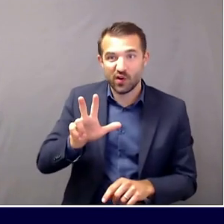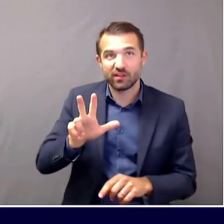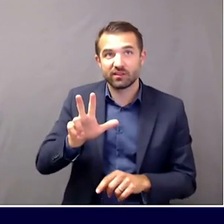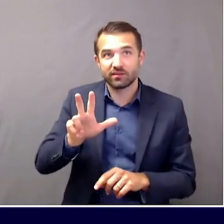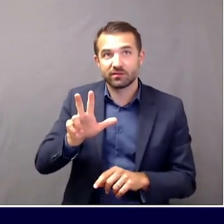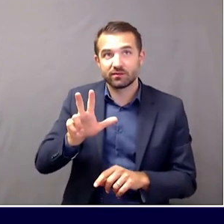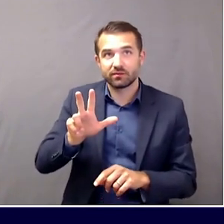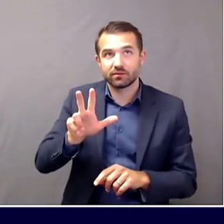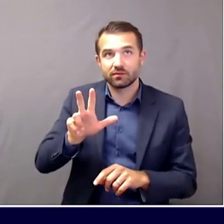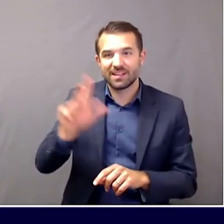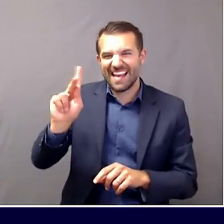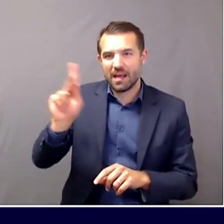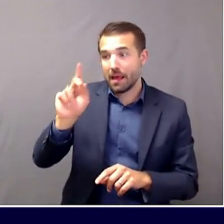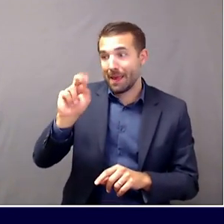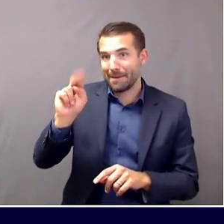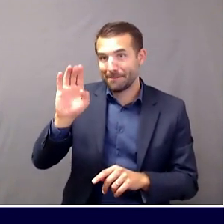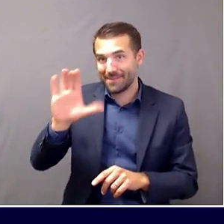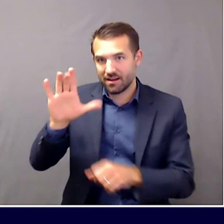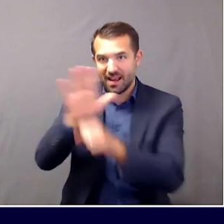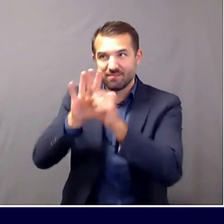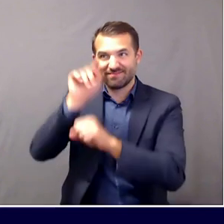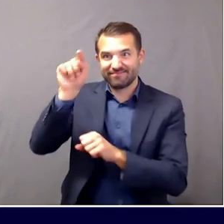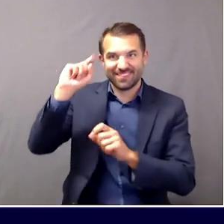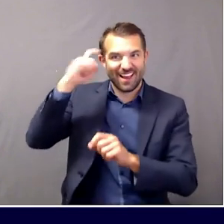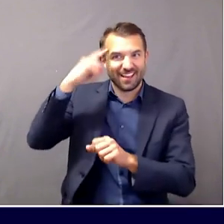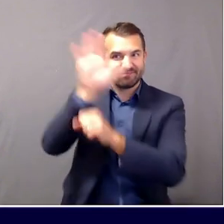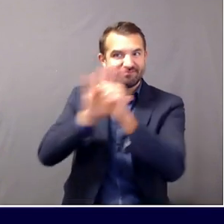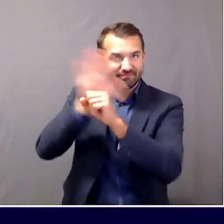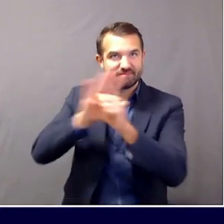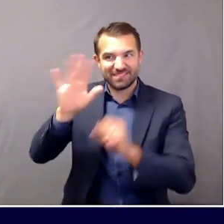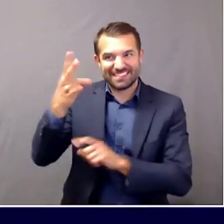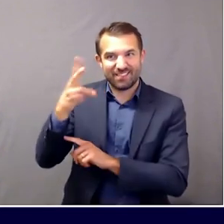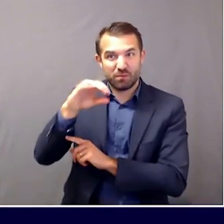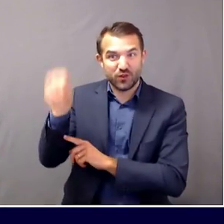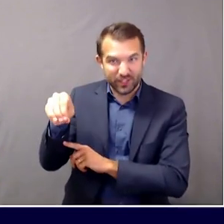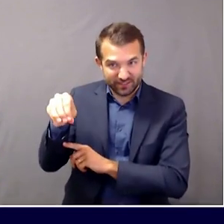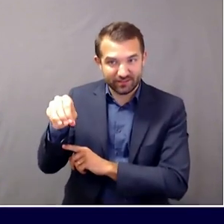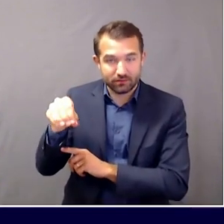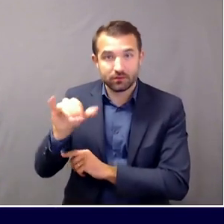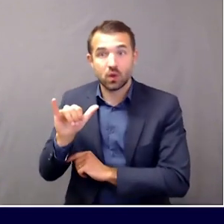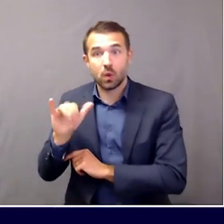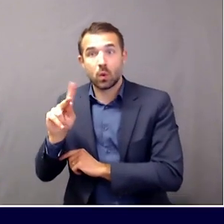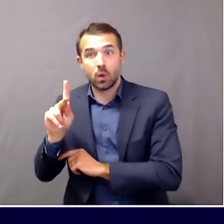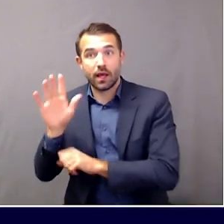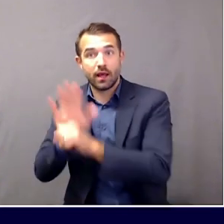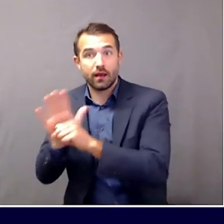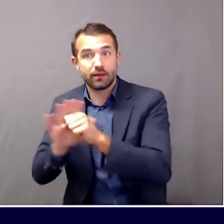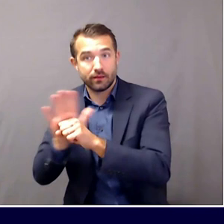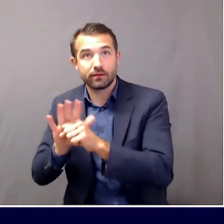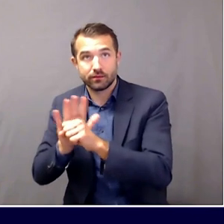17% of the cases from yesterday were from York County, and Cumberland and Androscoggin County accounted each